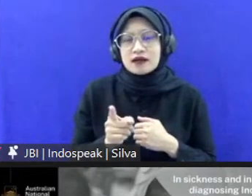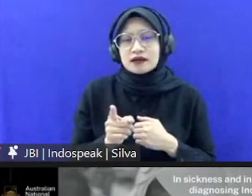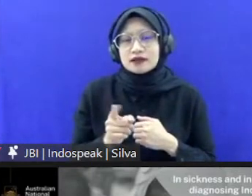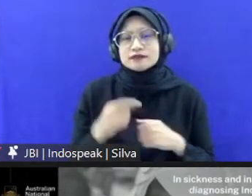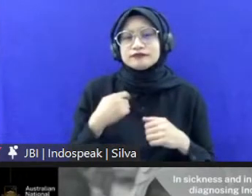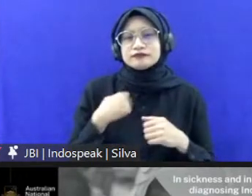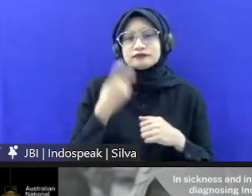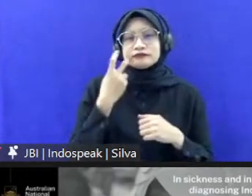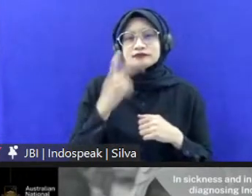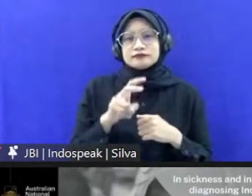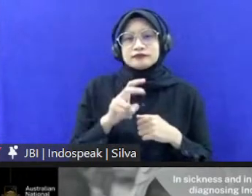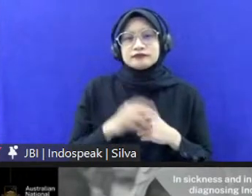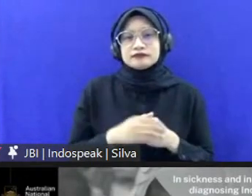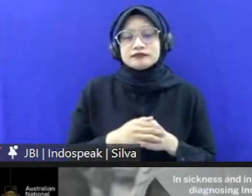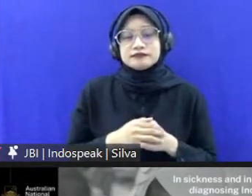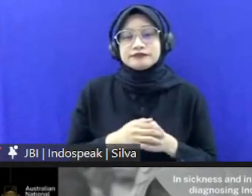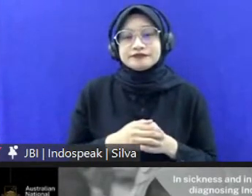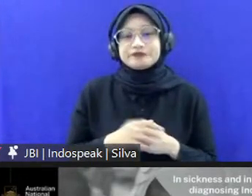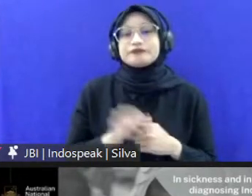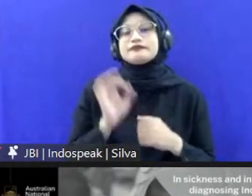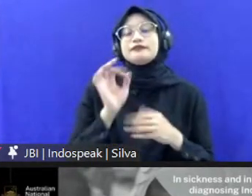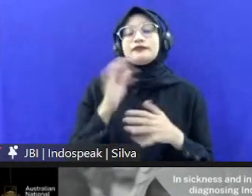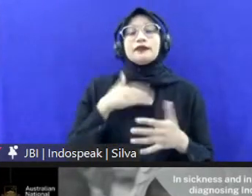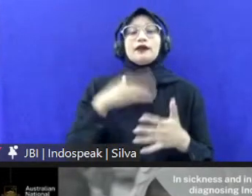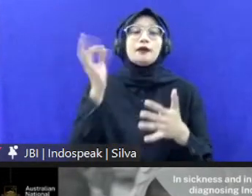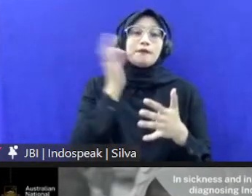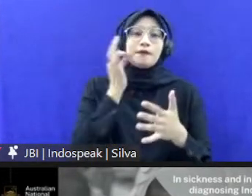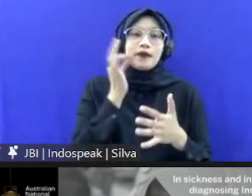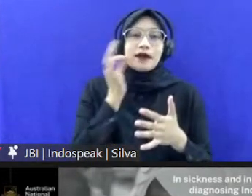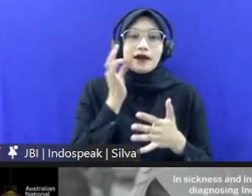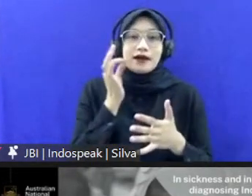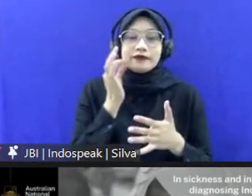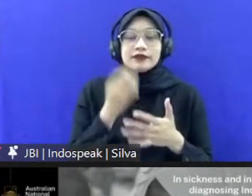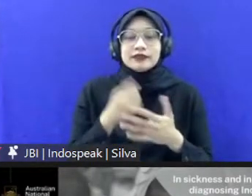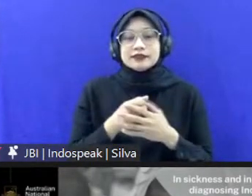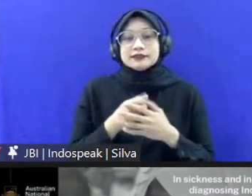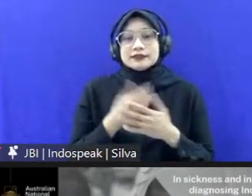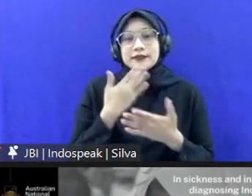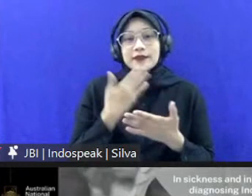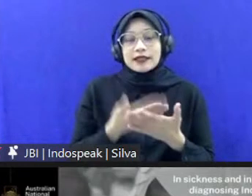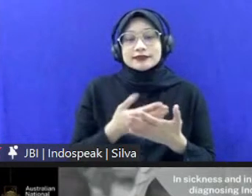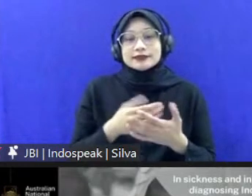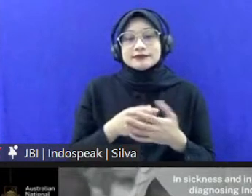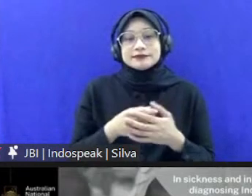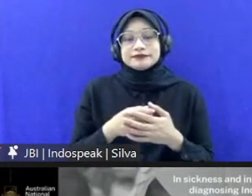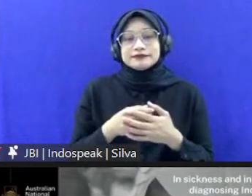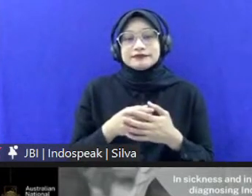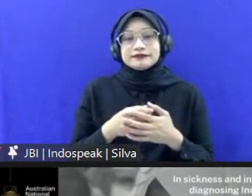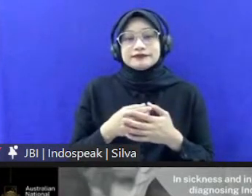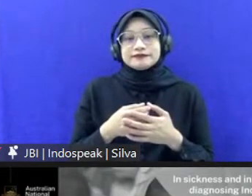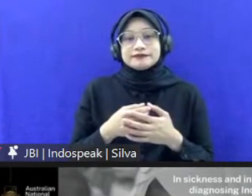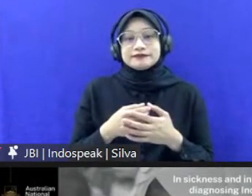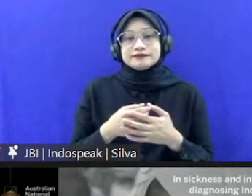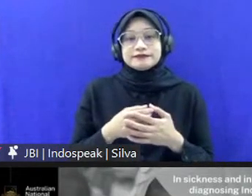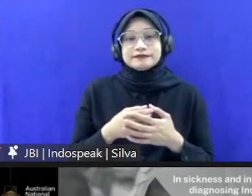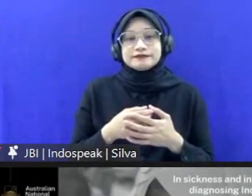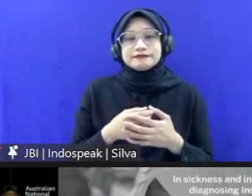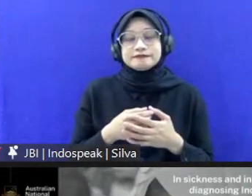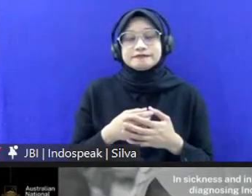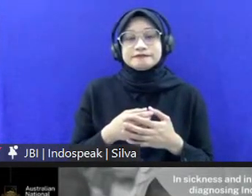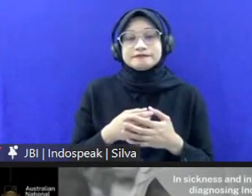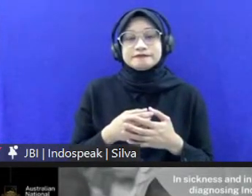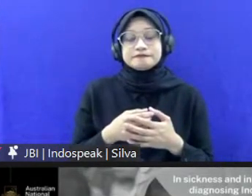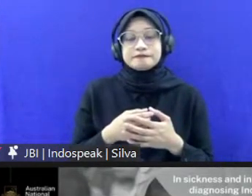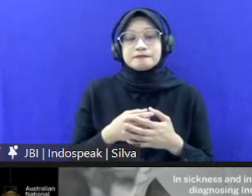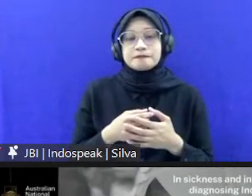All right. Thank you very much. Sorry, I cannot put my screen on. Hope it's fine.